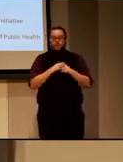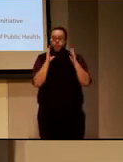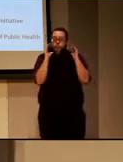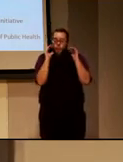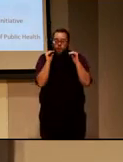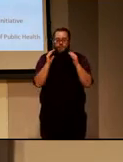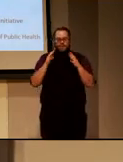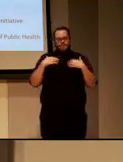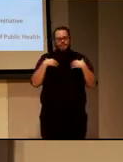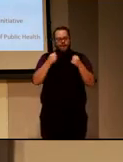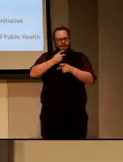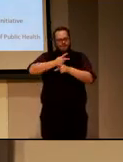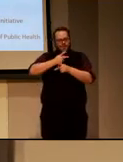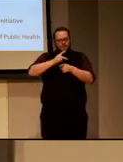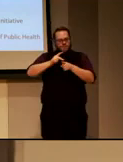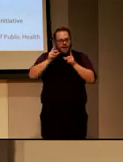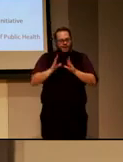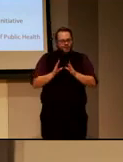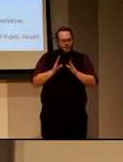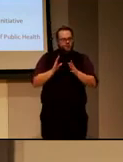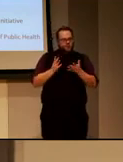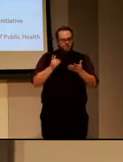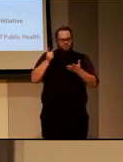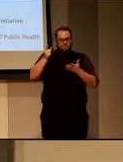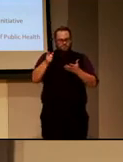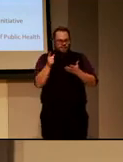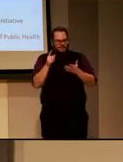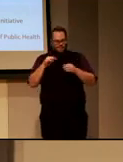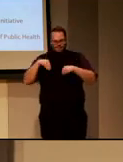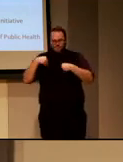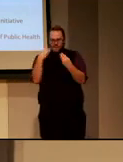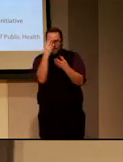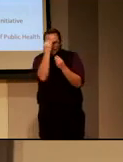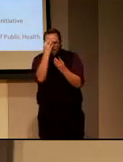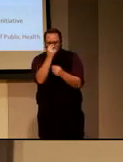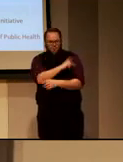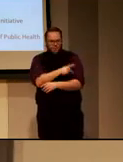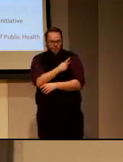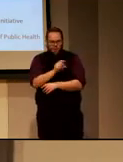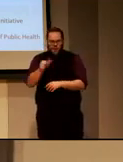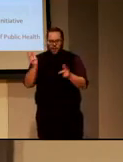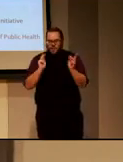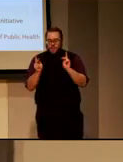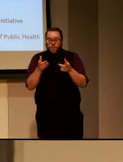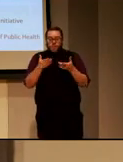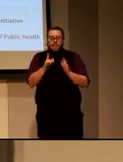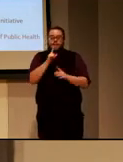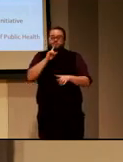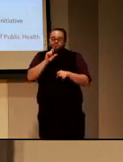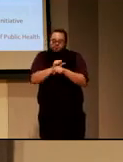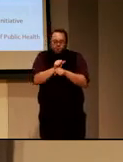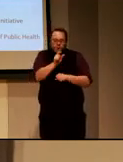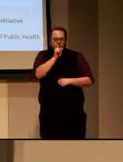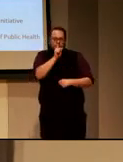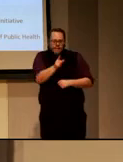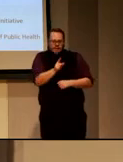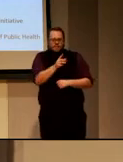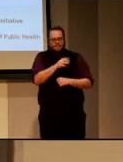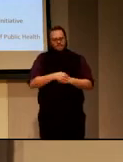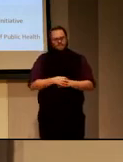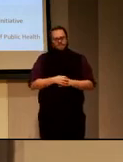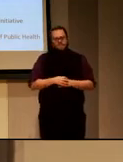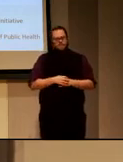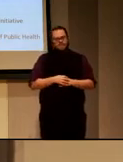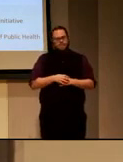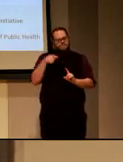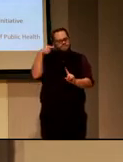professionals convey the harms of climate change to patients and others in ways that are real and in ways that are relevant, and in